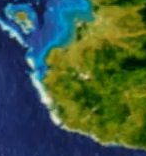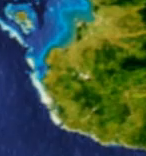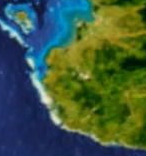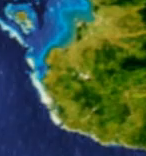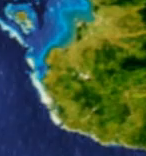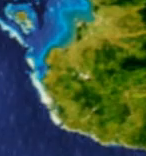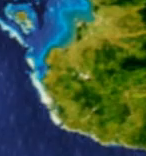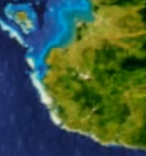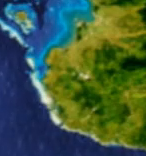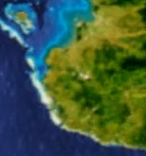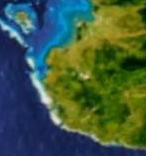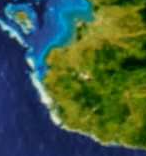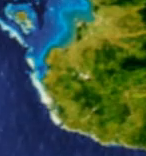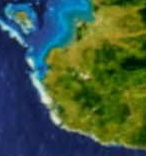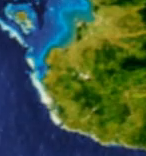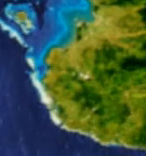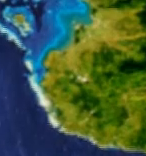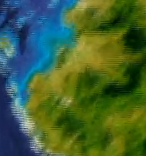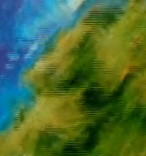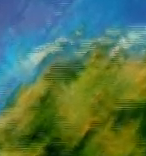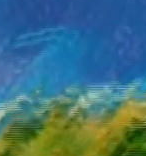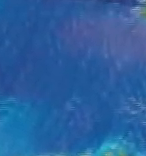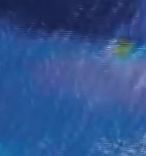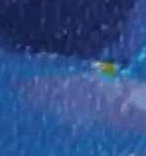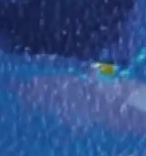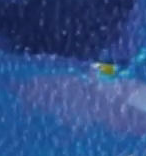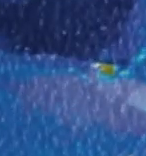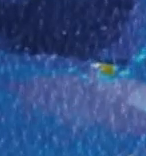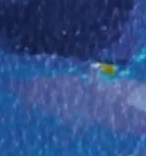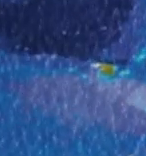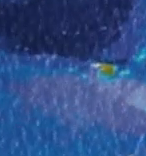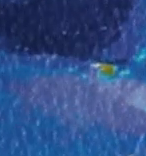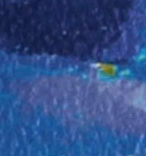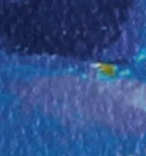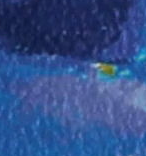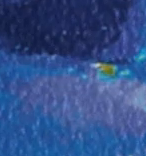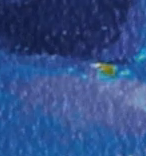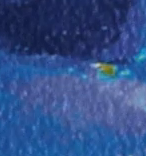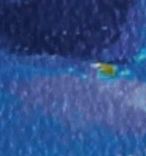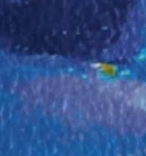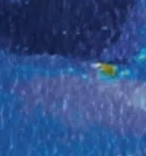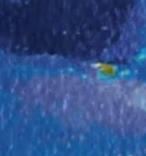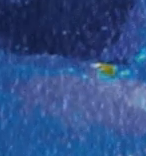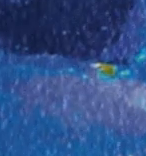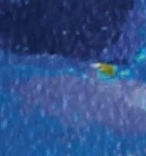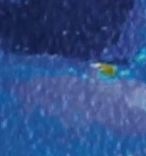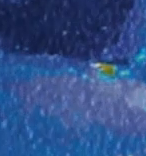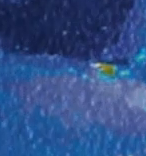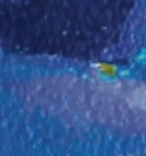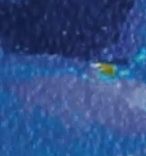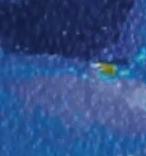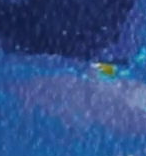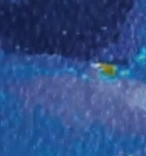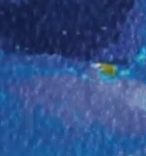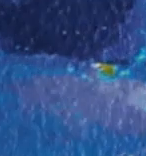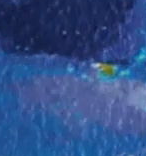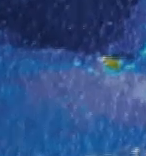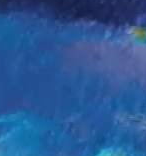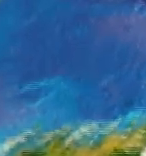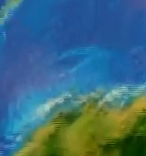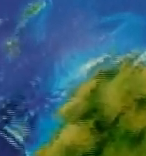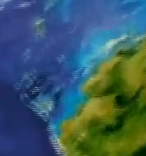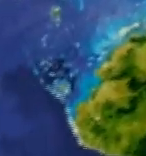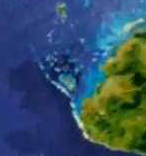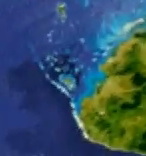showers experienced late in the afternoon. And in the north, mostly cloudy, rain expected to develop from tomorrow.